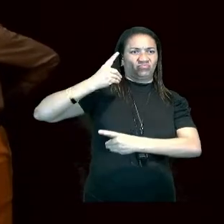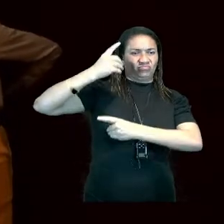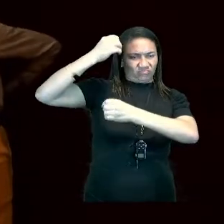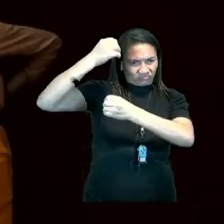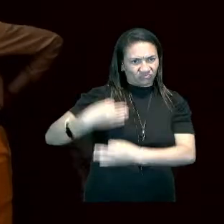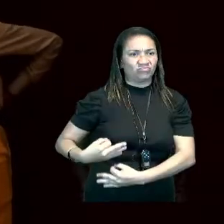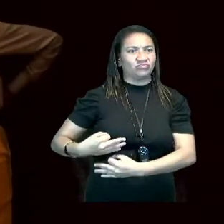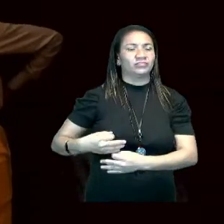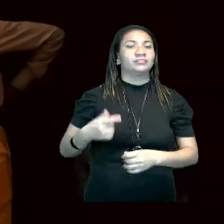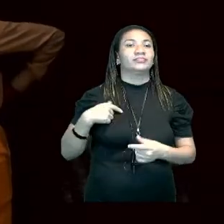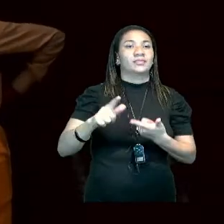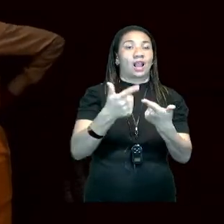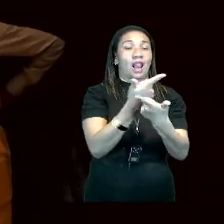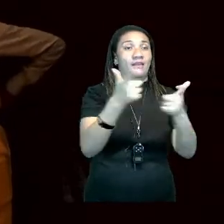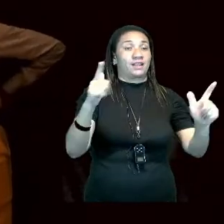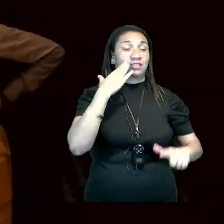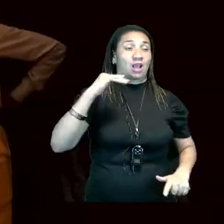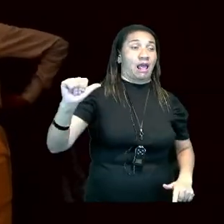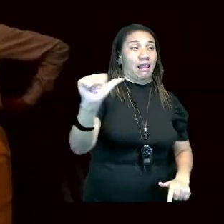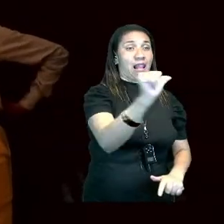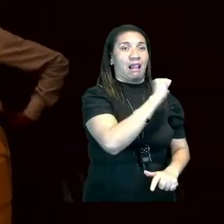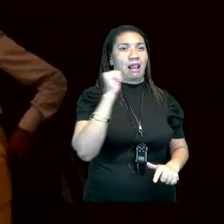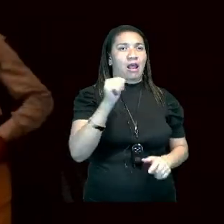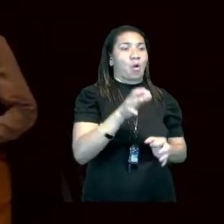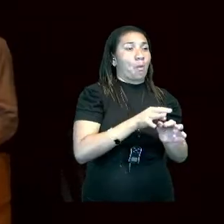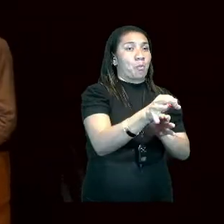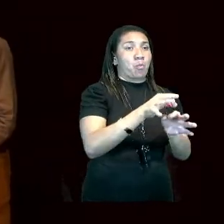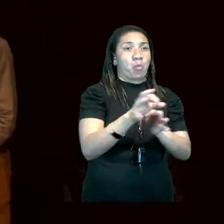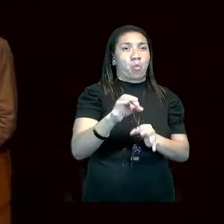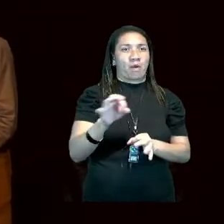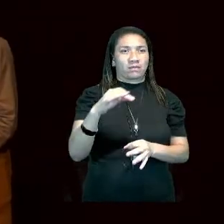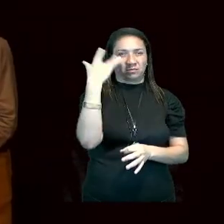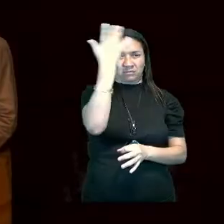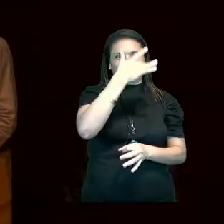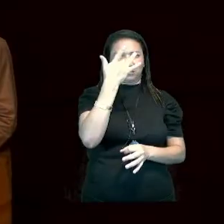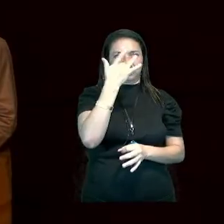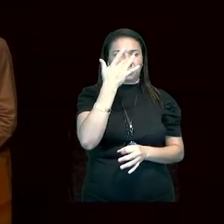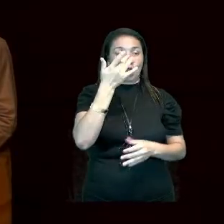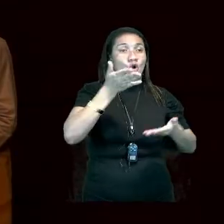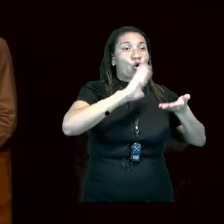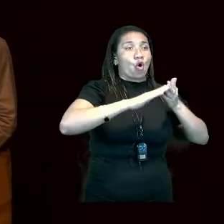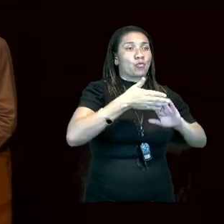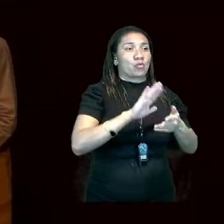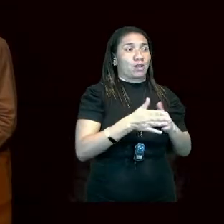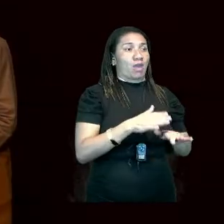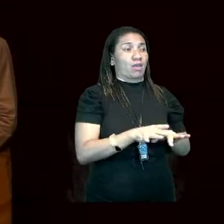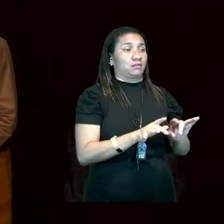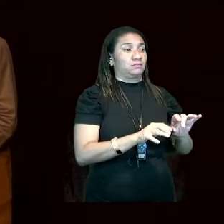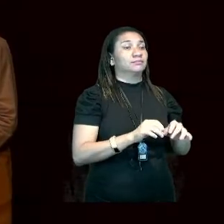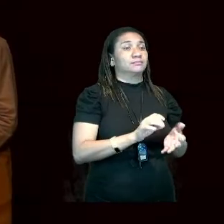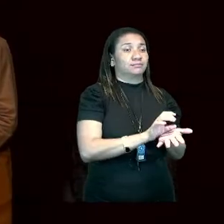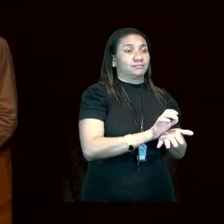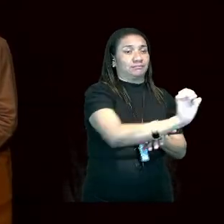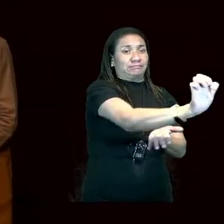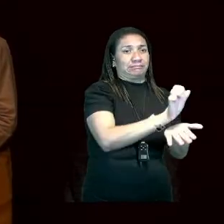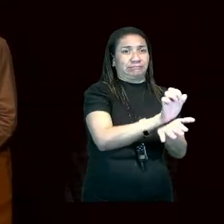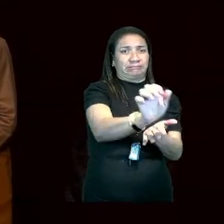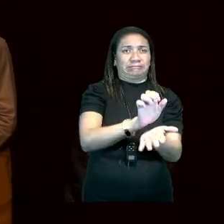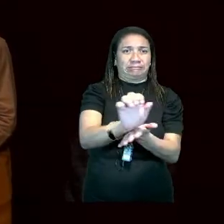and liberation for millions of women, Black communities, and marginalized peoples around the globe.